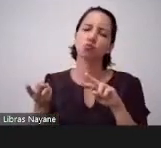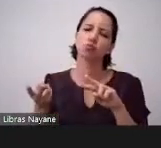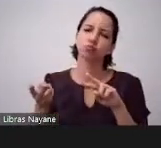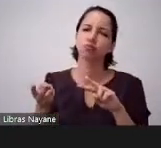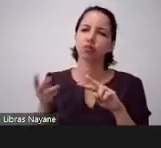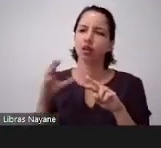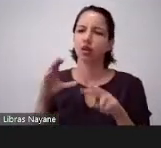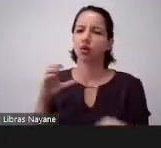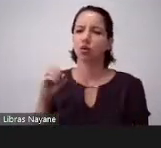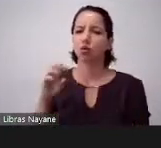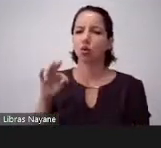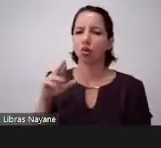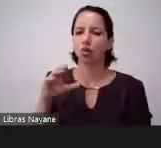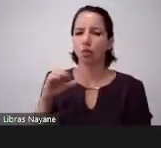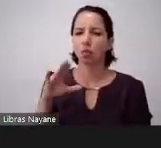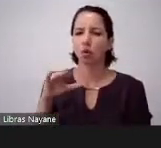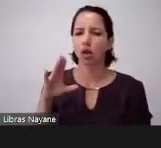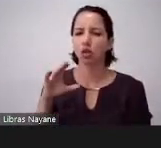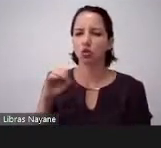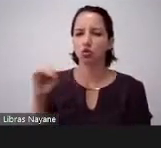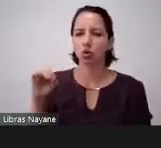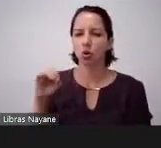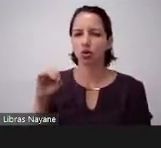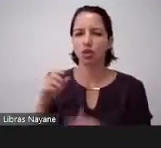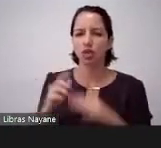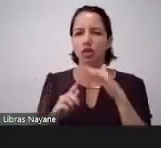have a number of different limits in place,